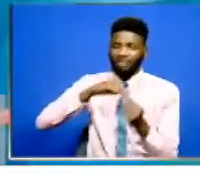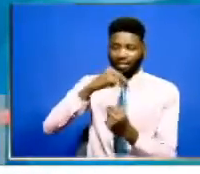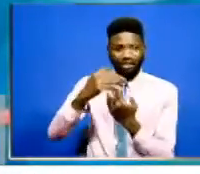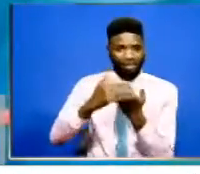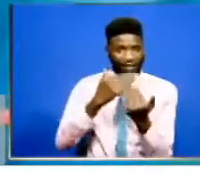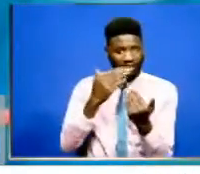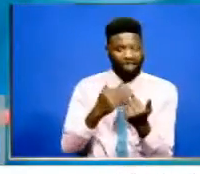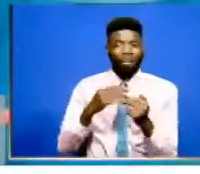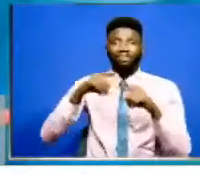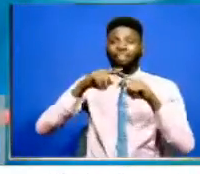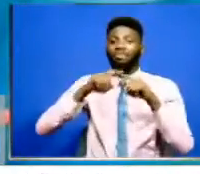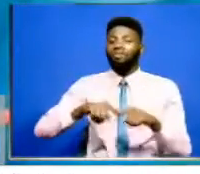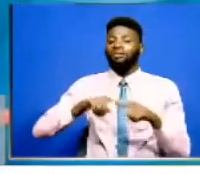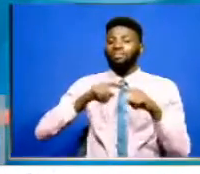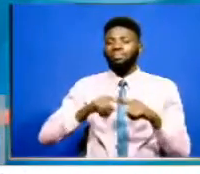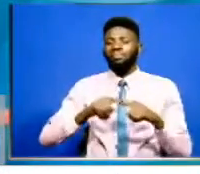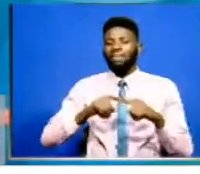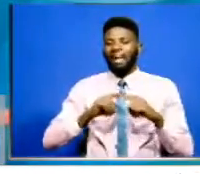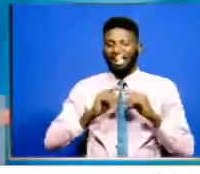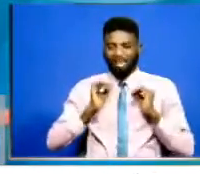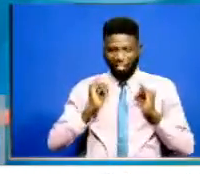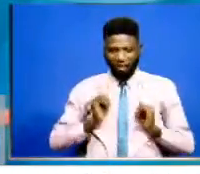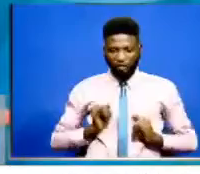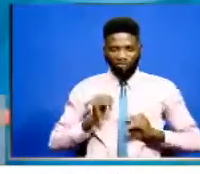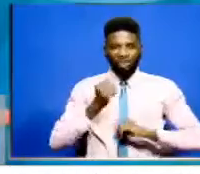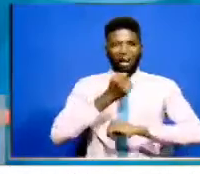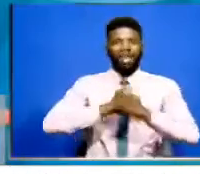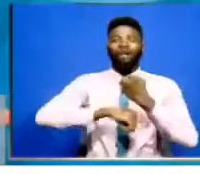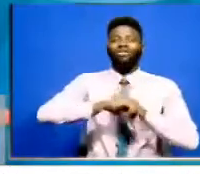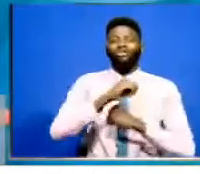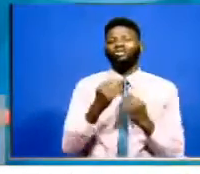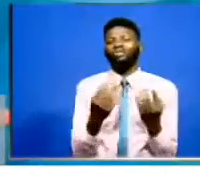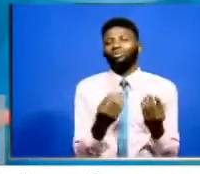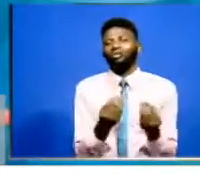individual action.